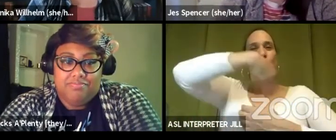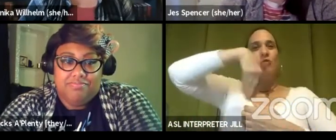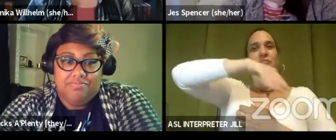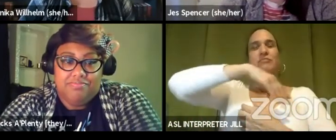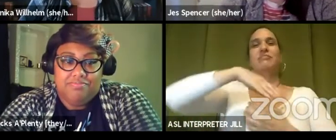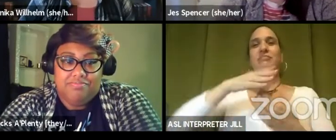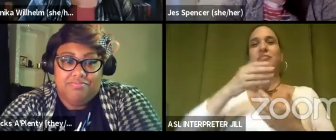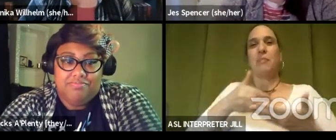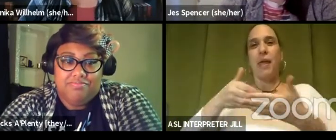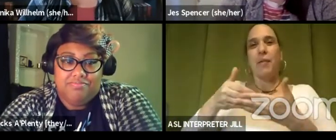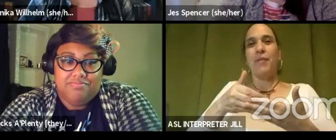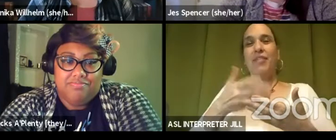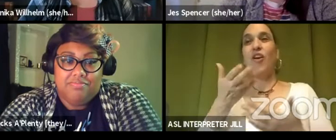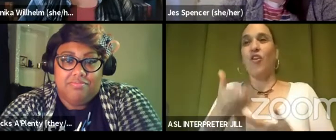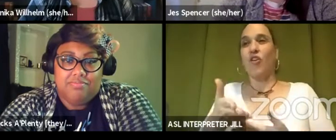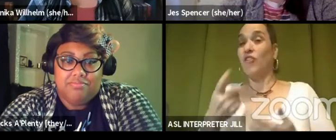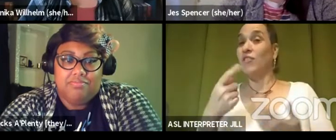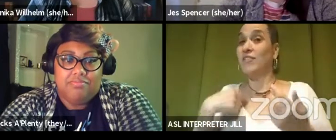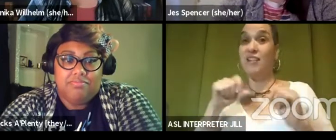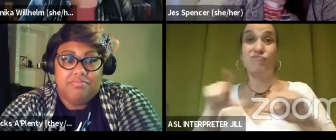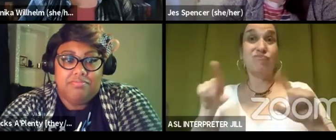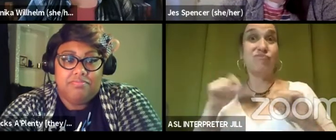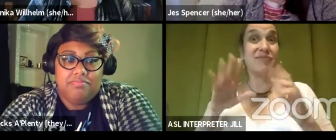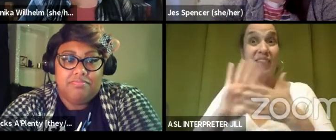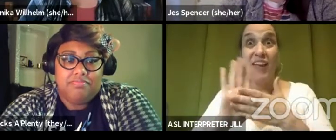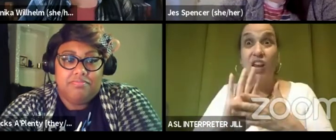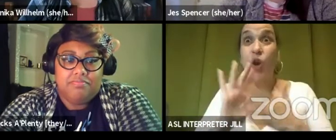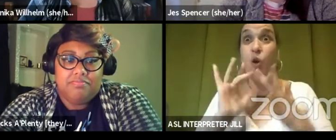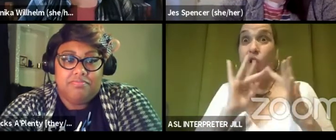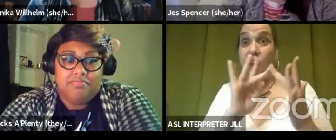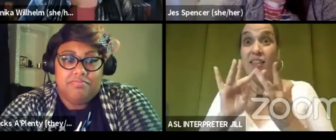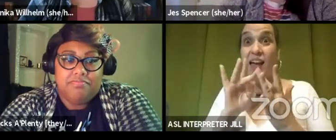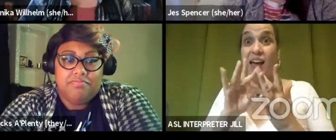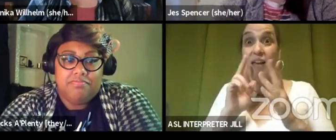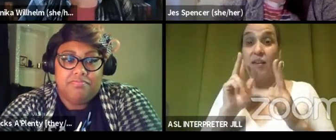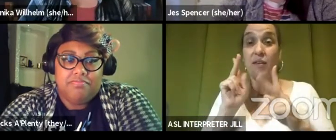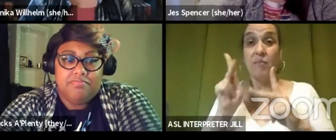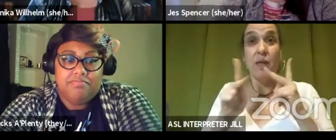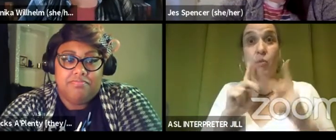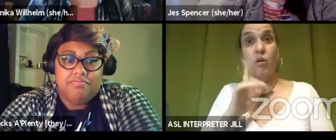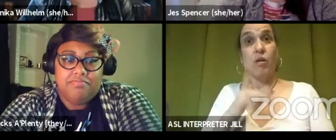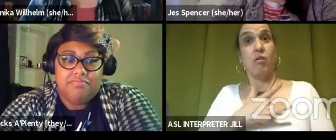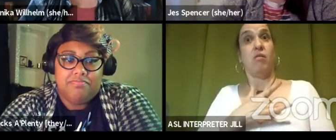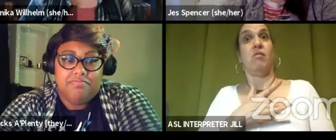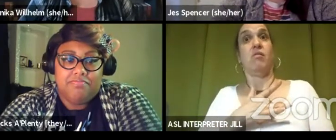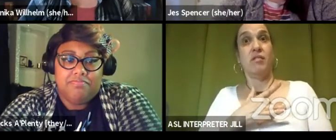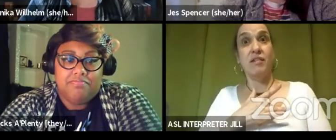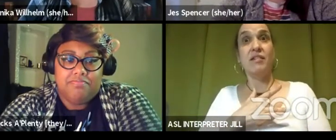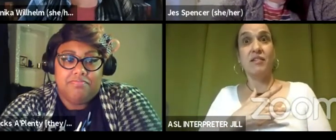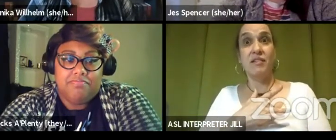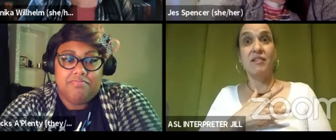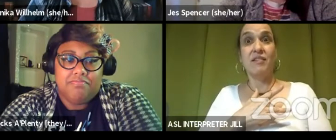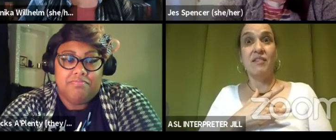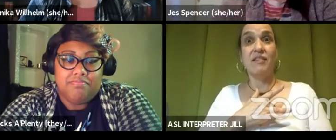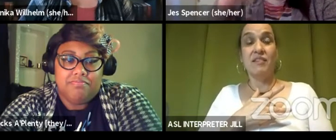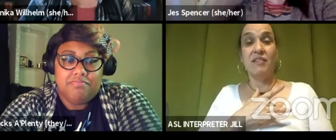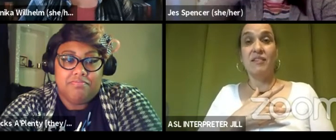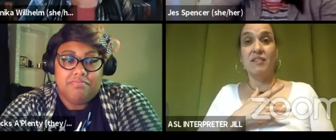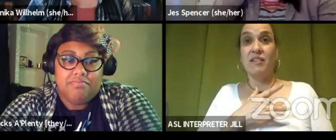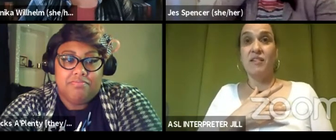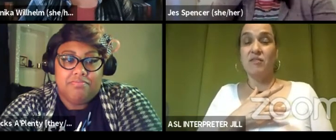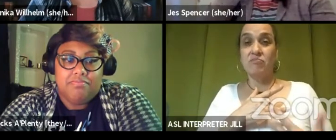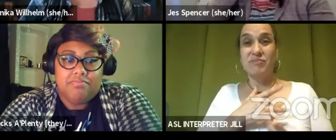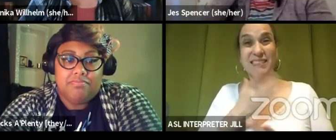it went a little viral. So we had the video that went online and people were very like, in the proper choral world, they were like,